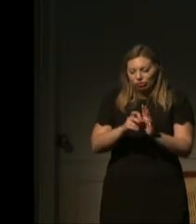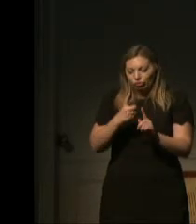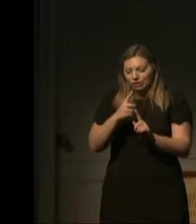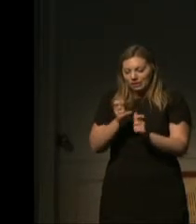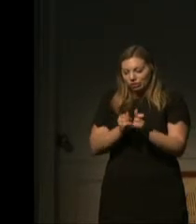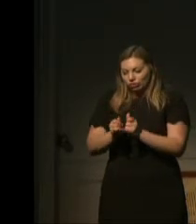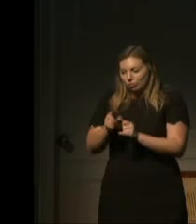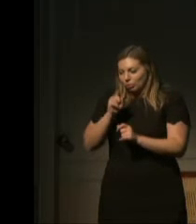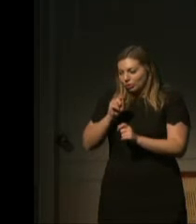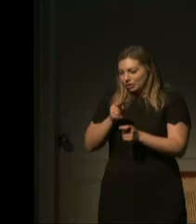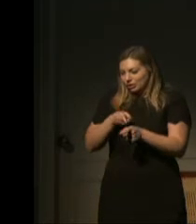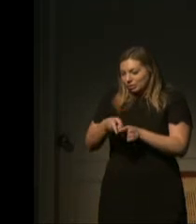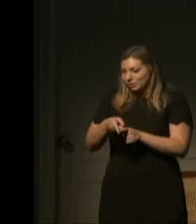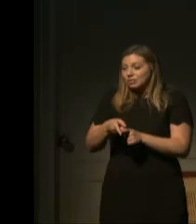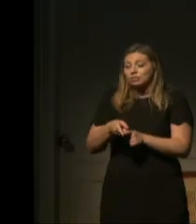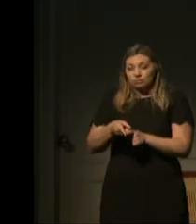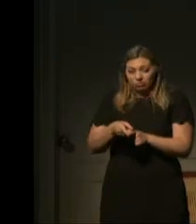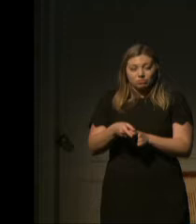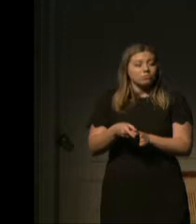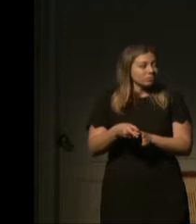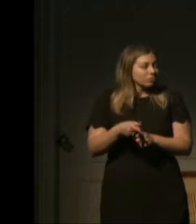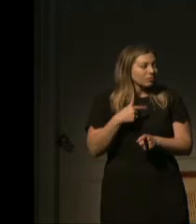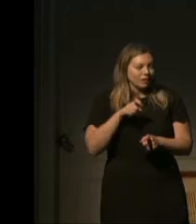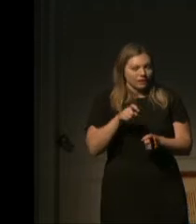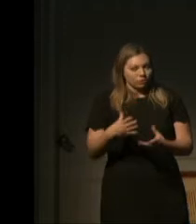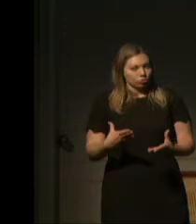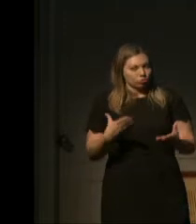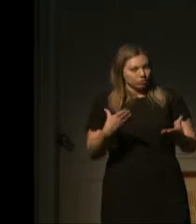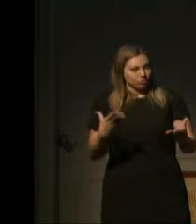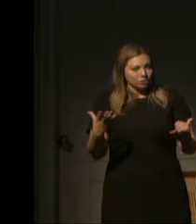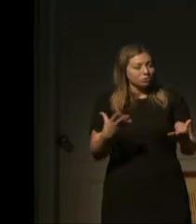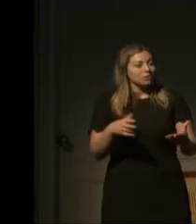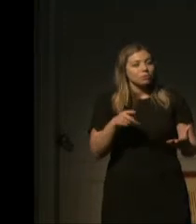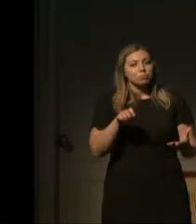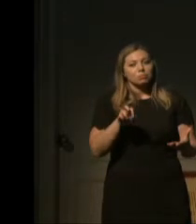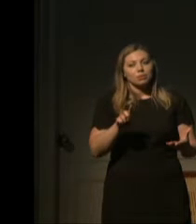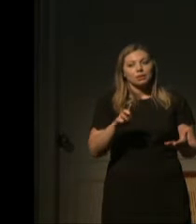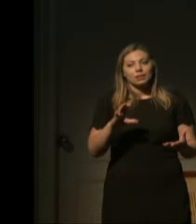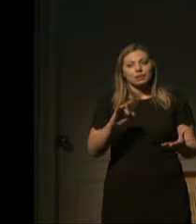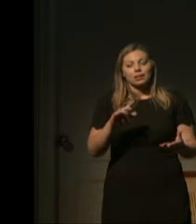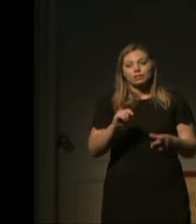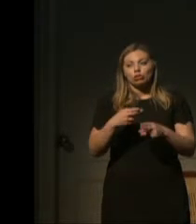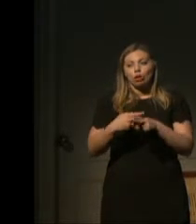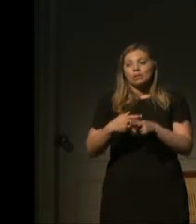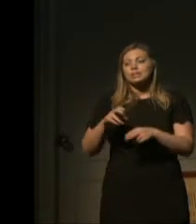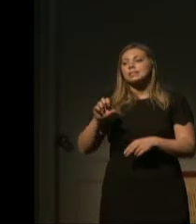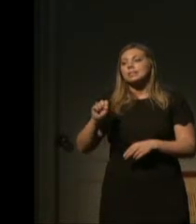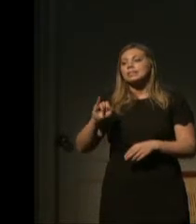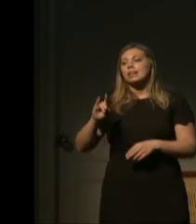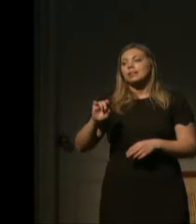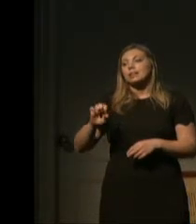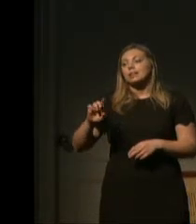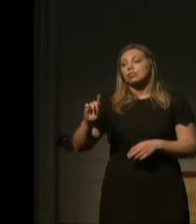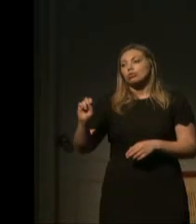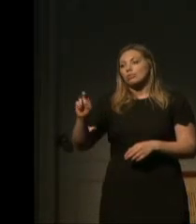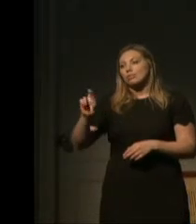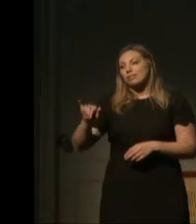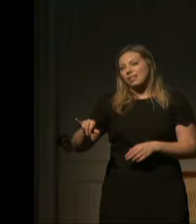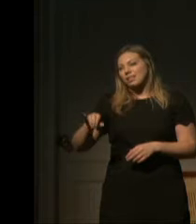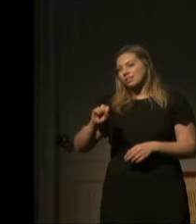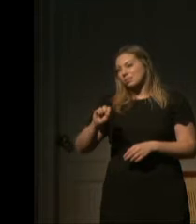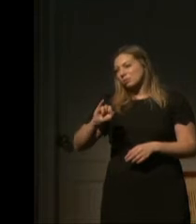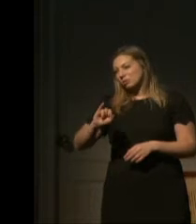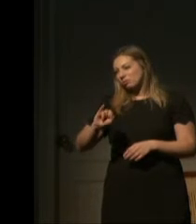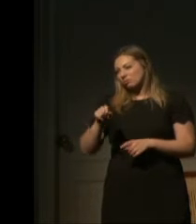species. And I have to recommend the podcast Side Door, which is a Smithsonian production,